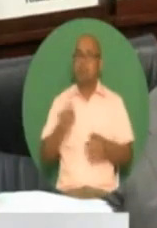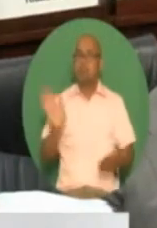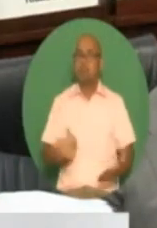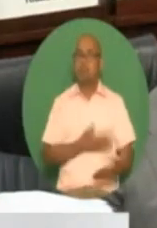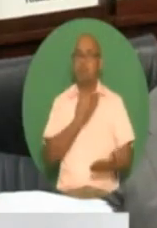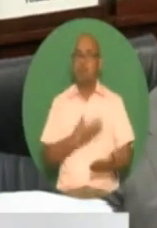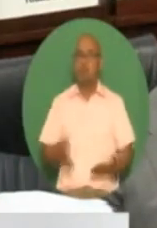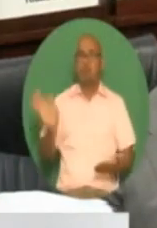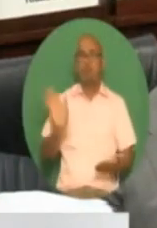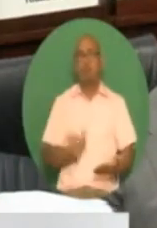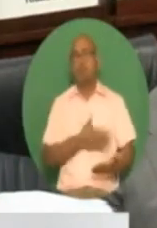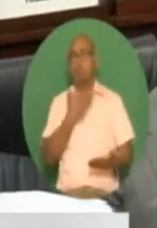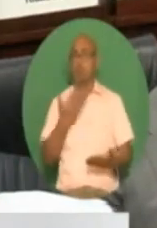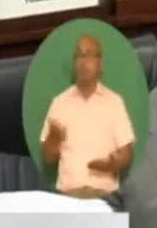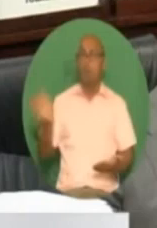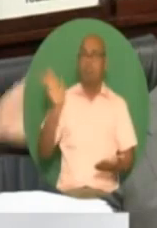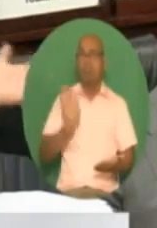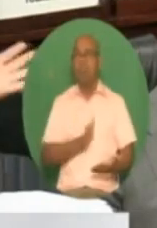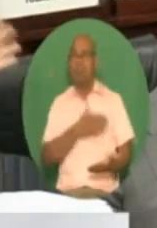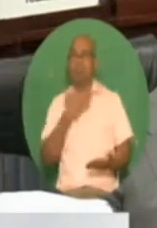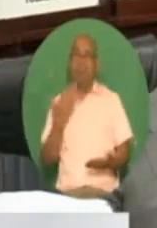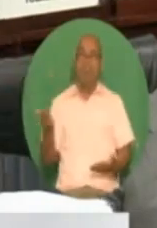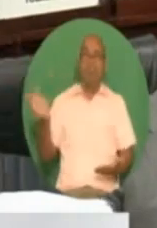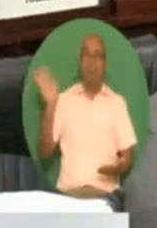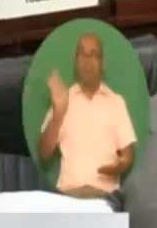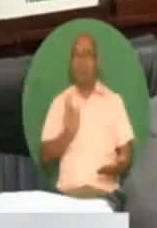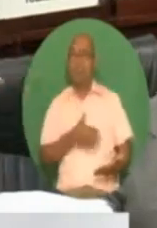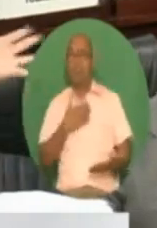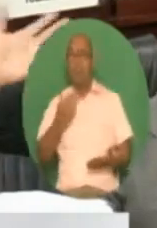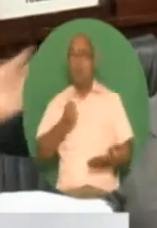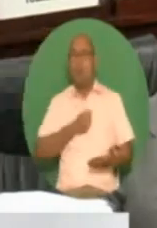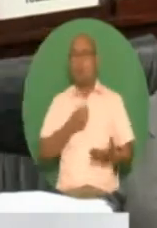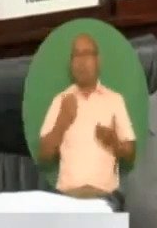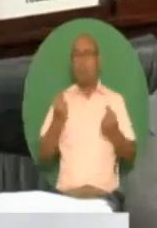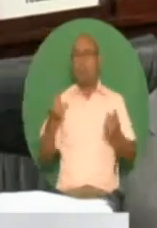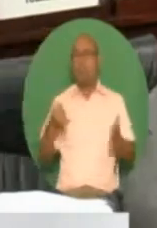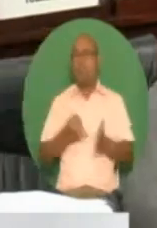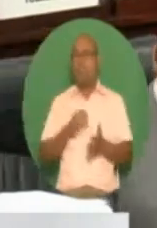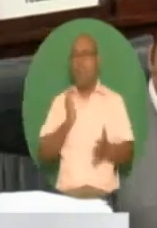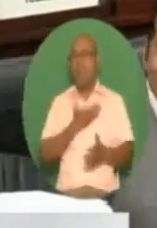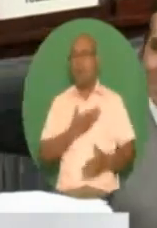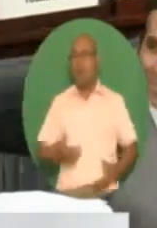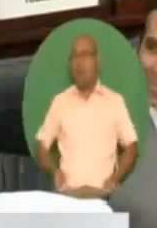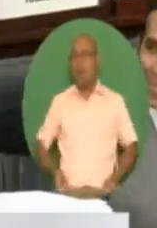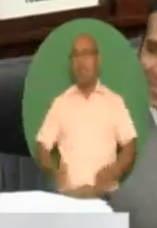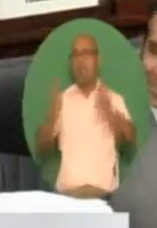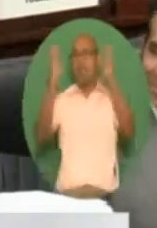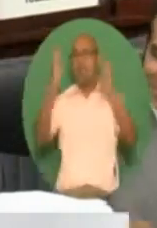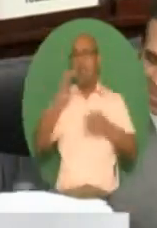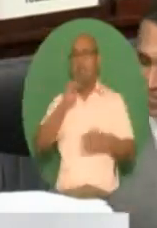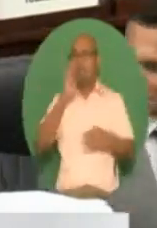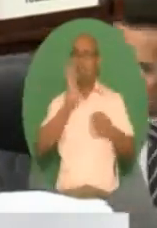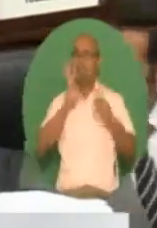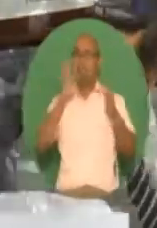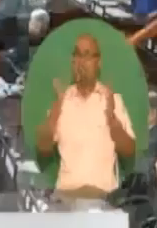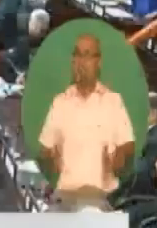Anka and sung by Frank Sinatra, we did it our way.